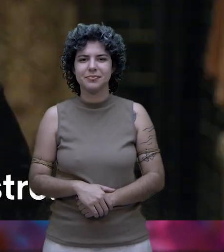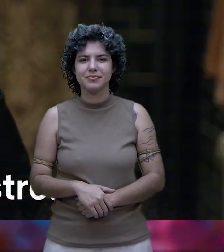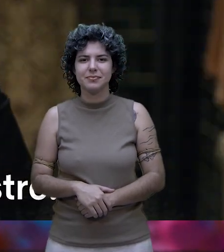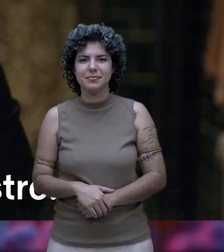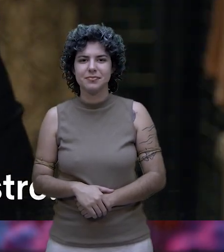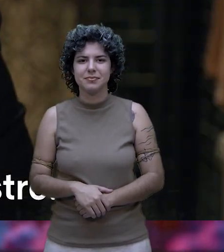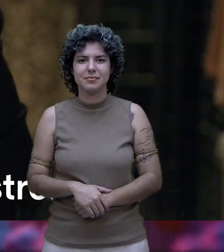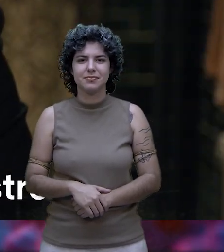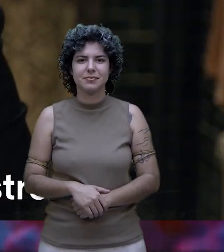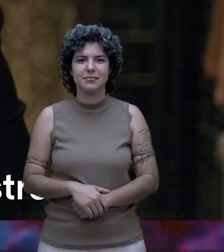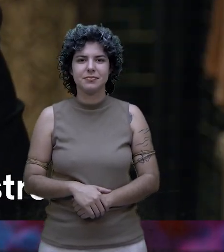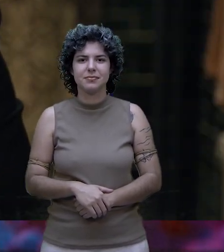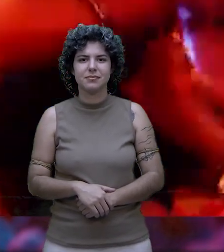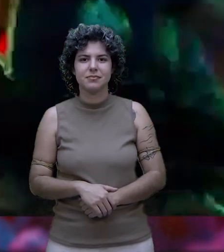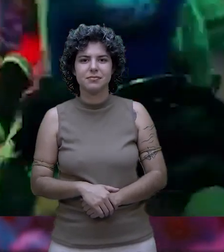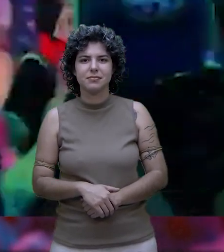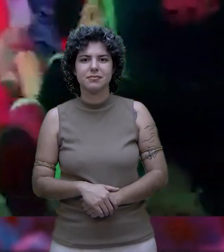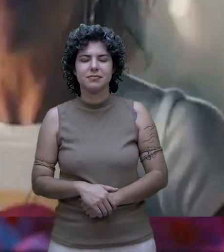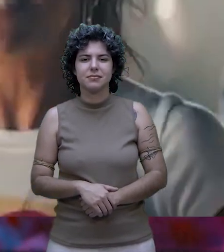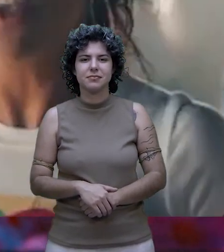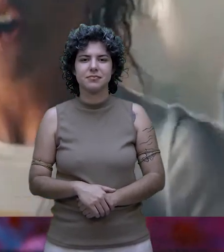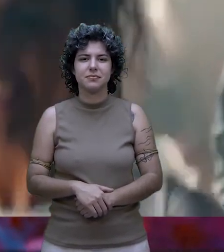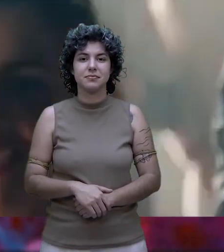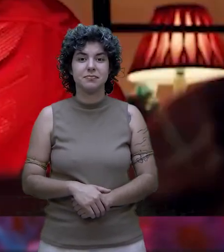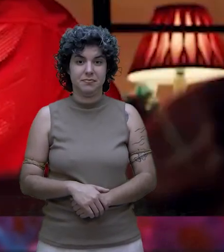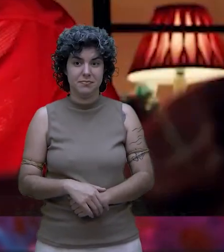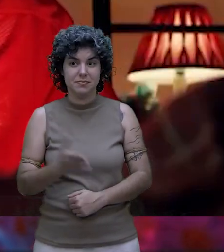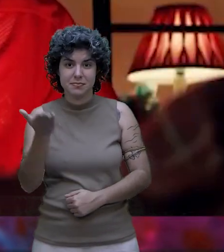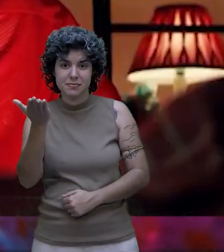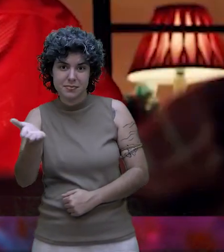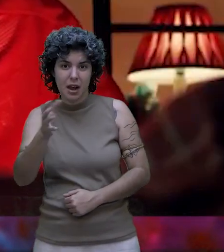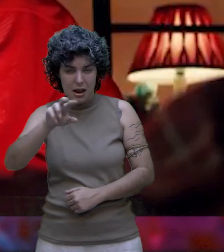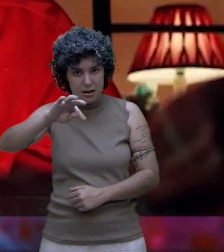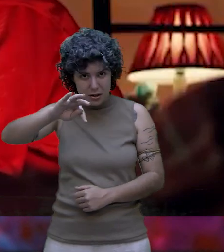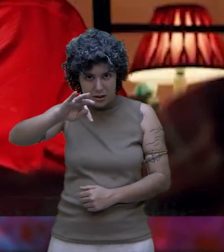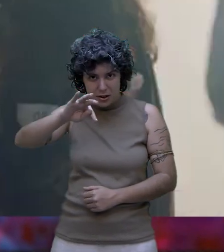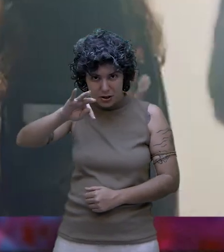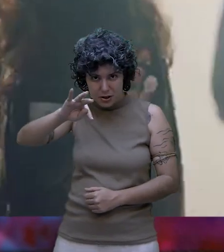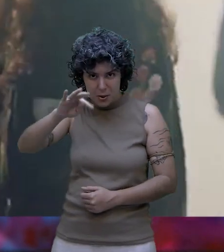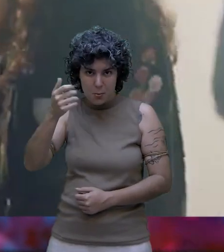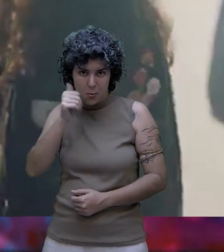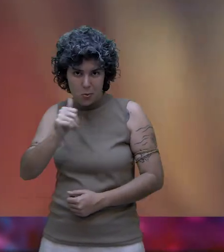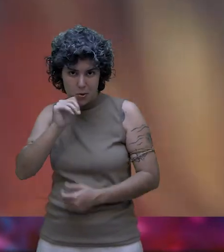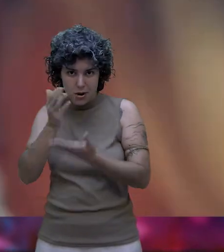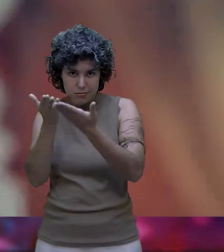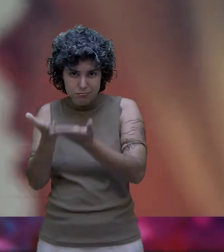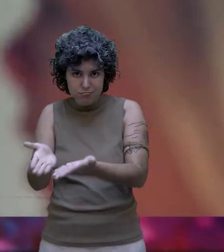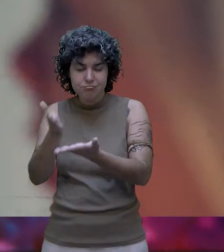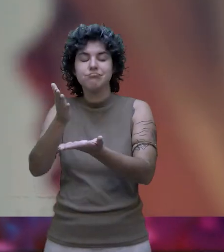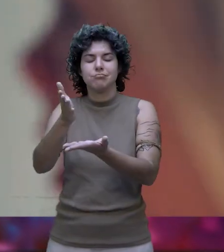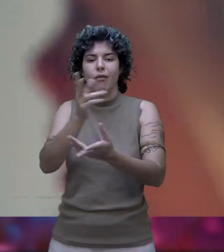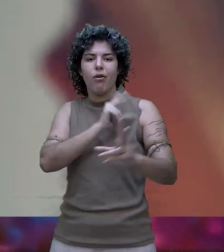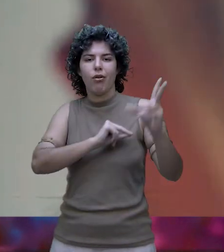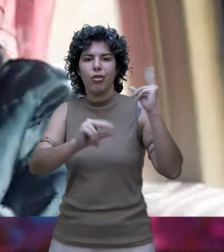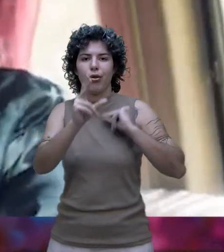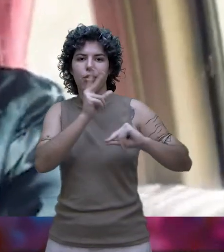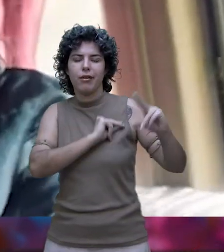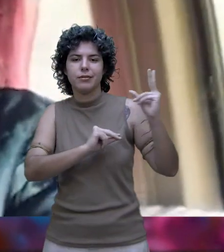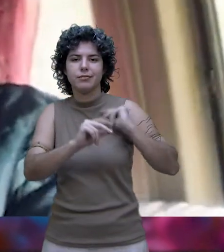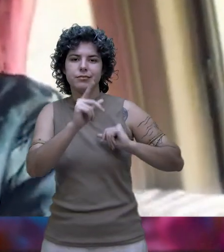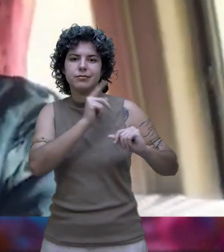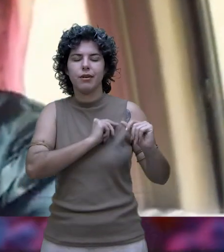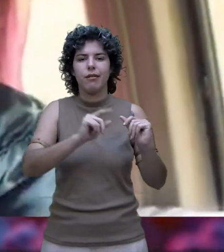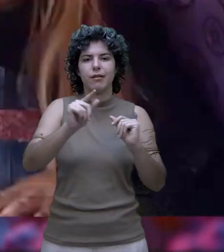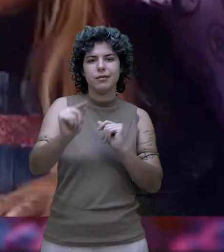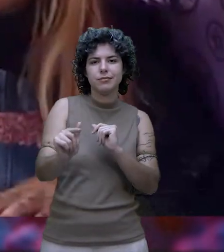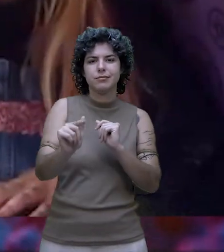Jesus fucking Christ, that's dark. Derry Girls, série de 2018. Adolescentes irlandesas versus guerra, religião